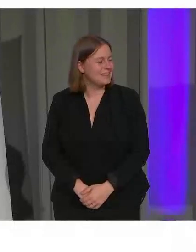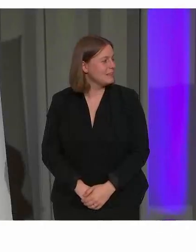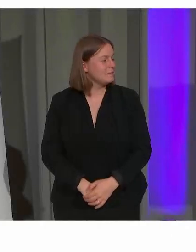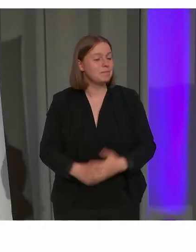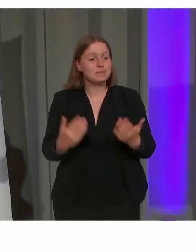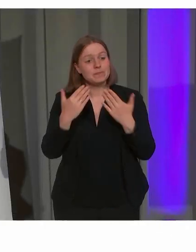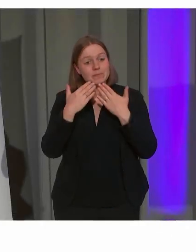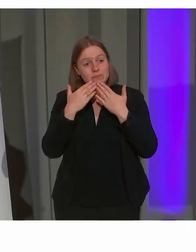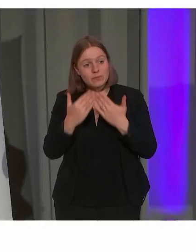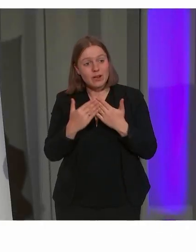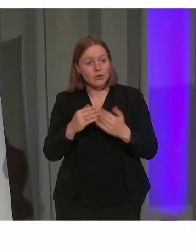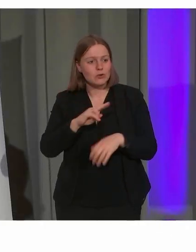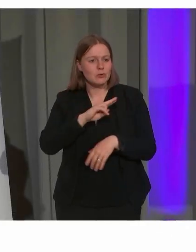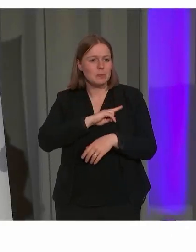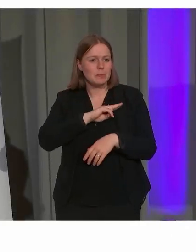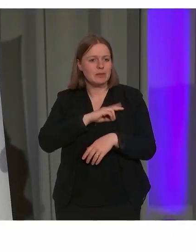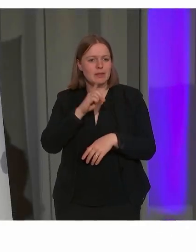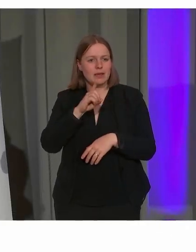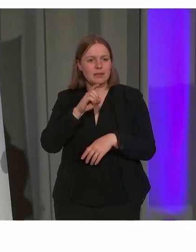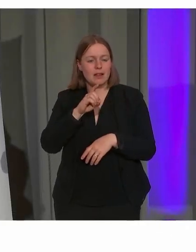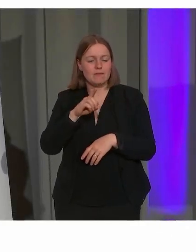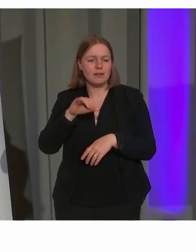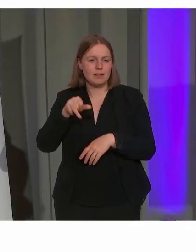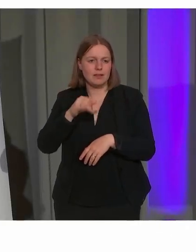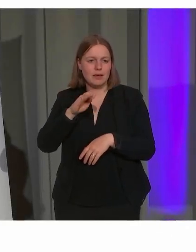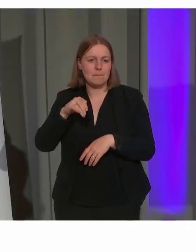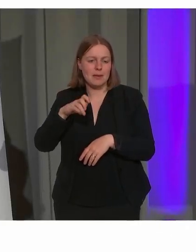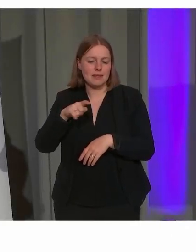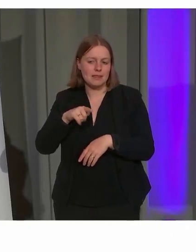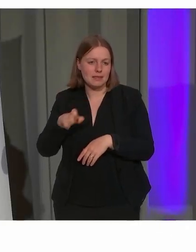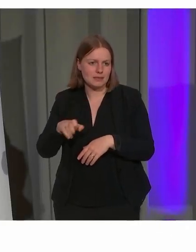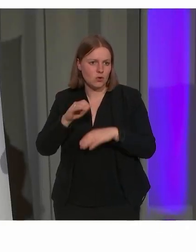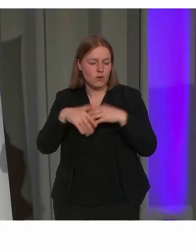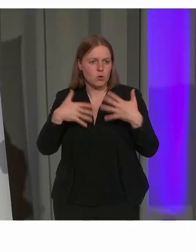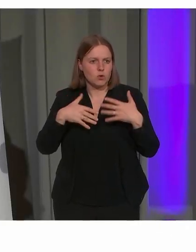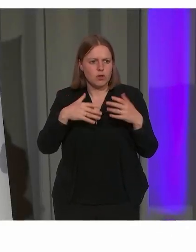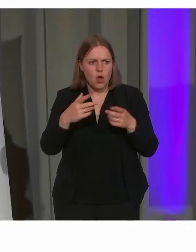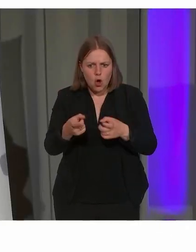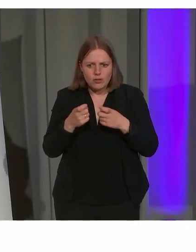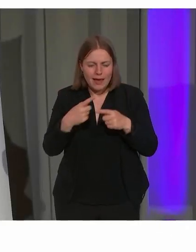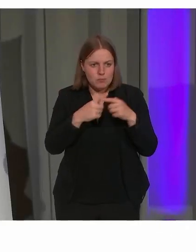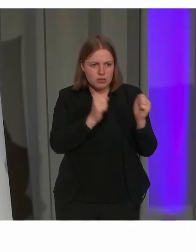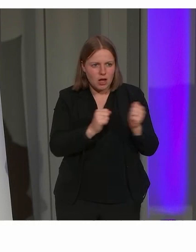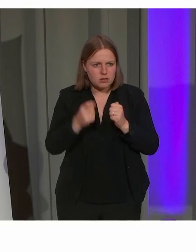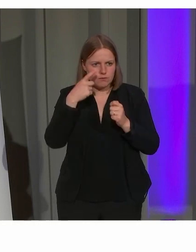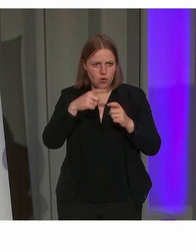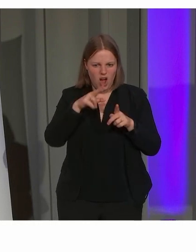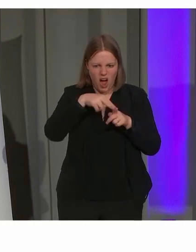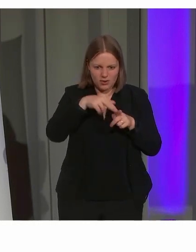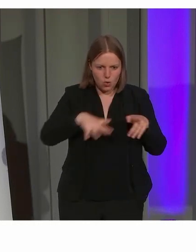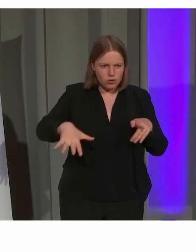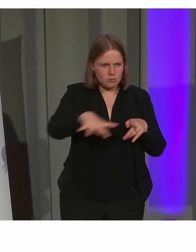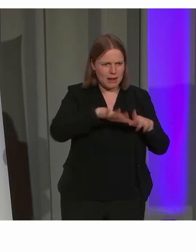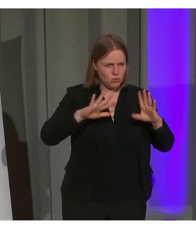Dank u wel, meneer Delfin. Thank you, Mr. Delfin Jimenez, about the